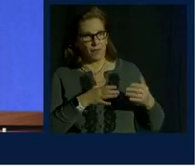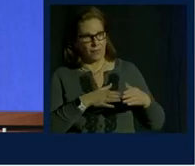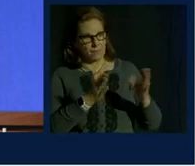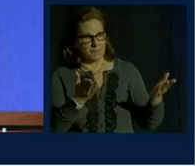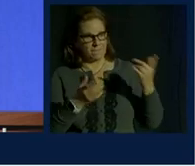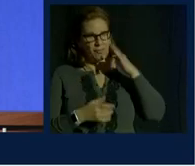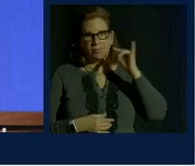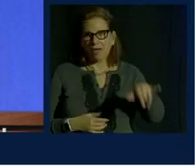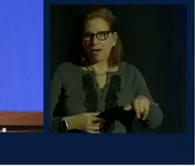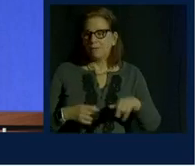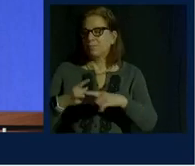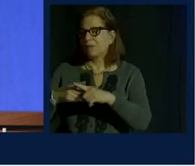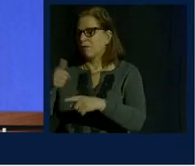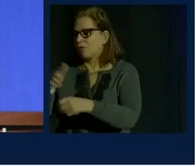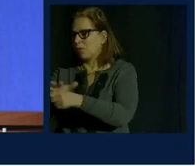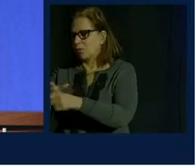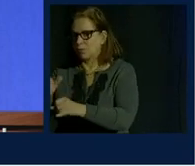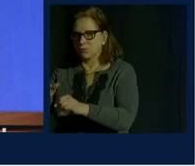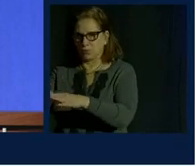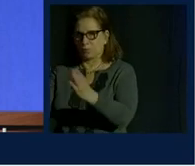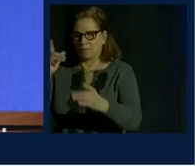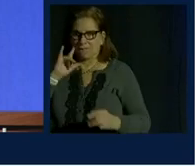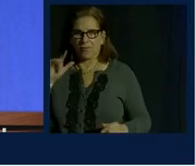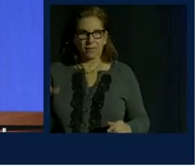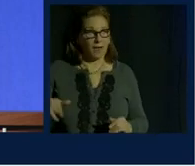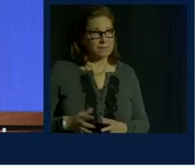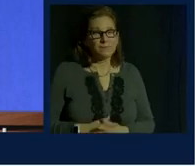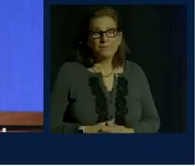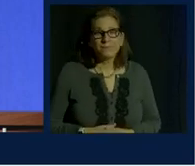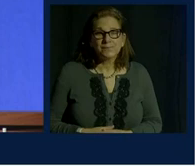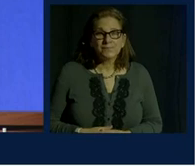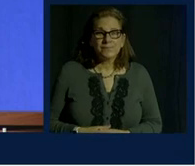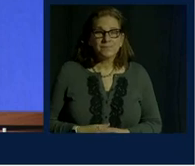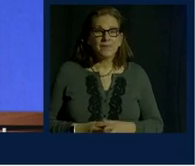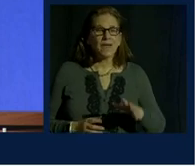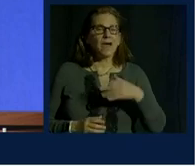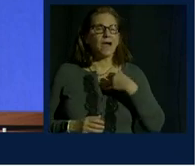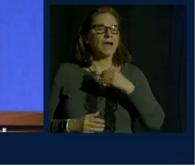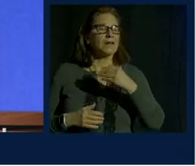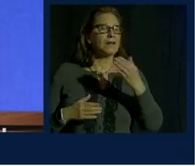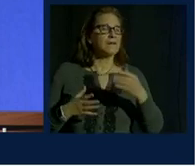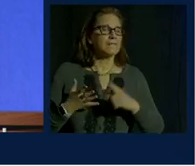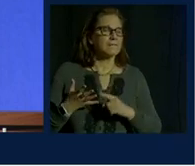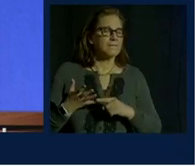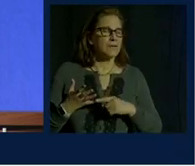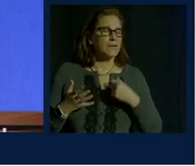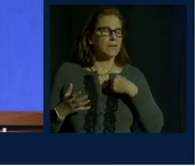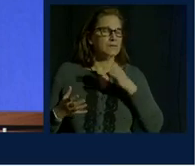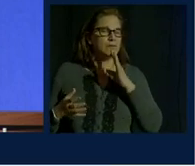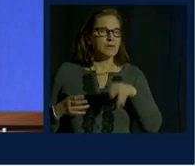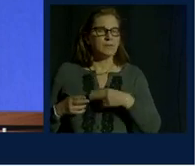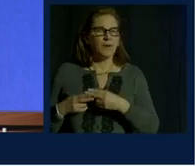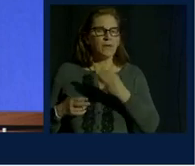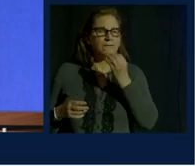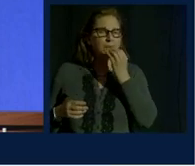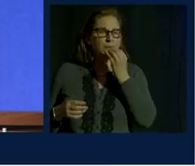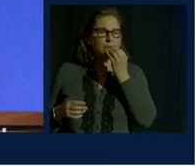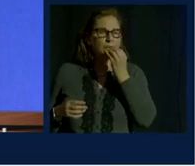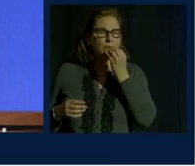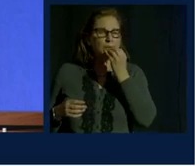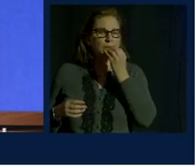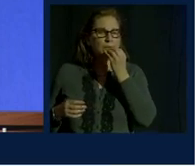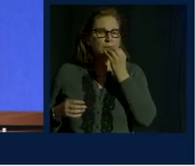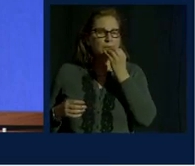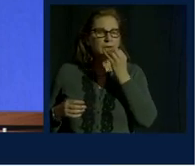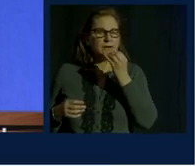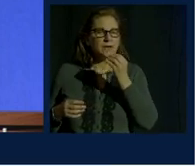public. Fifth, I wanted to talk about is we've heard a lot of discussion about food deserts, attracting grocery